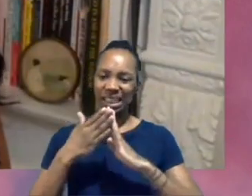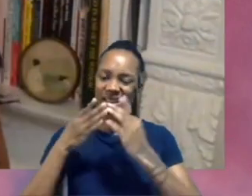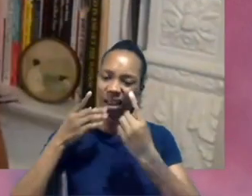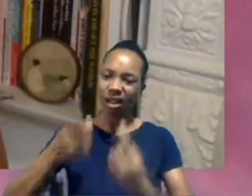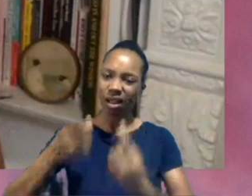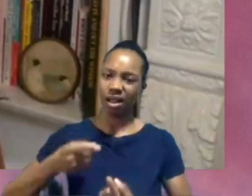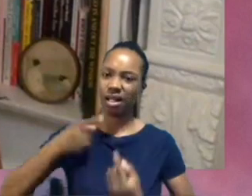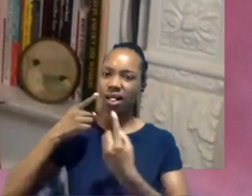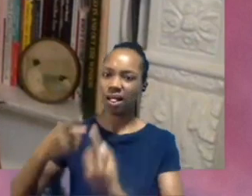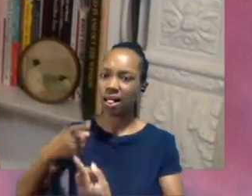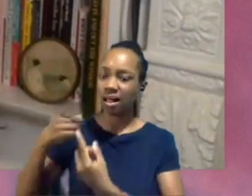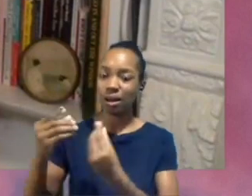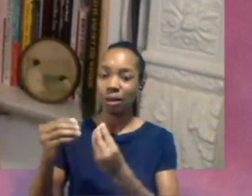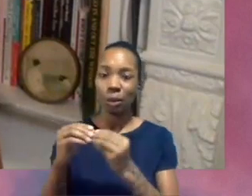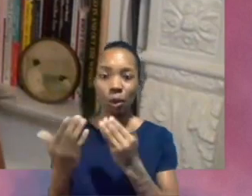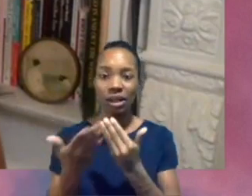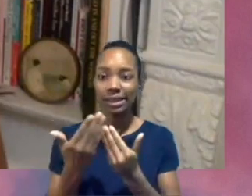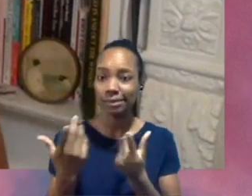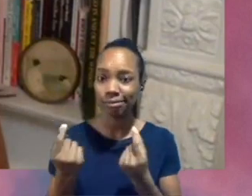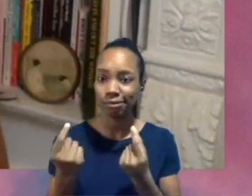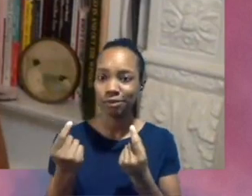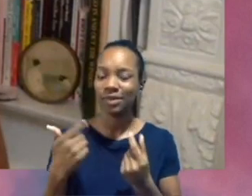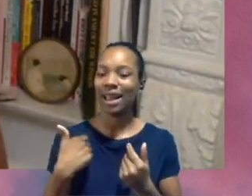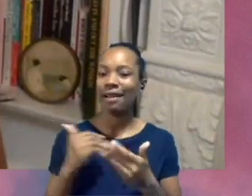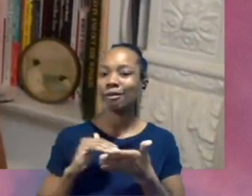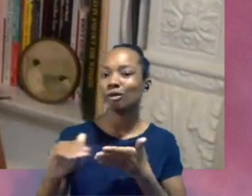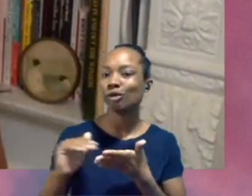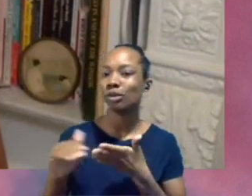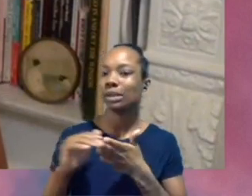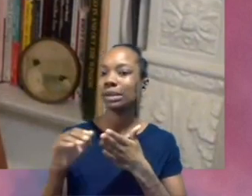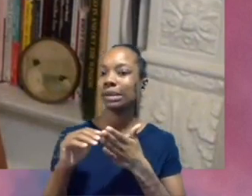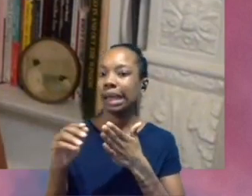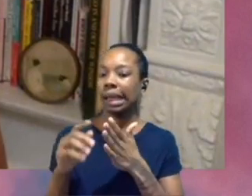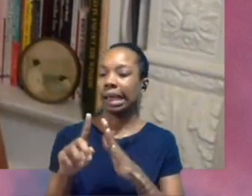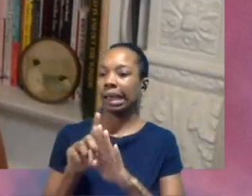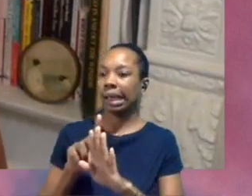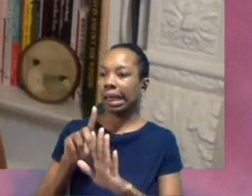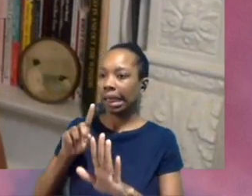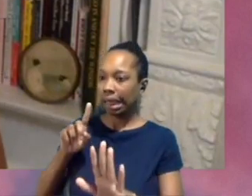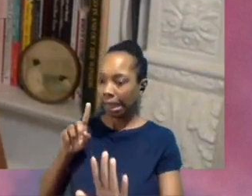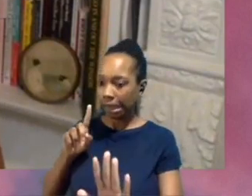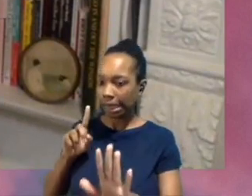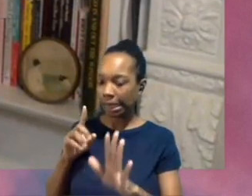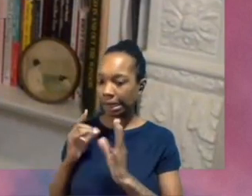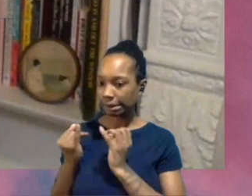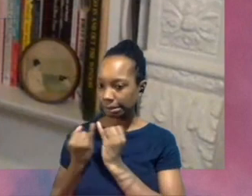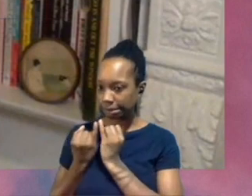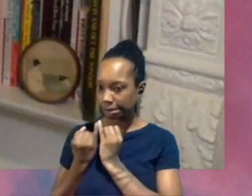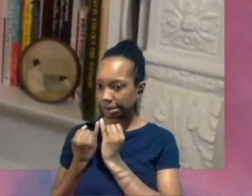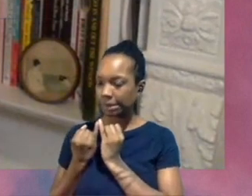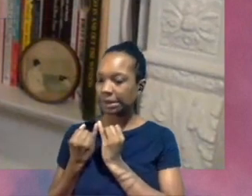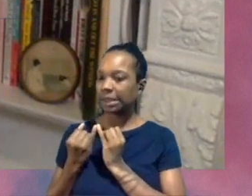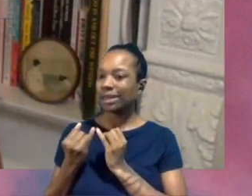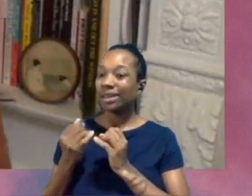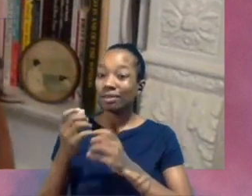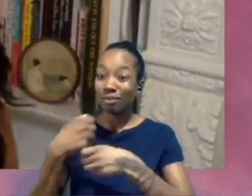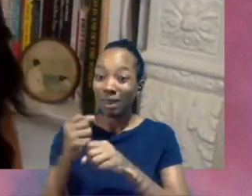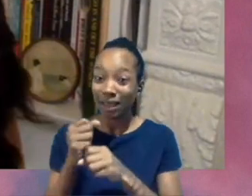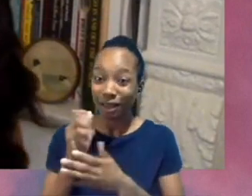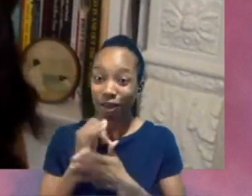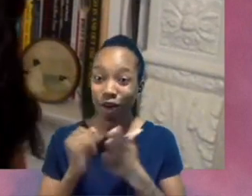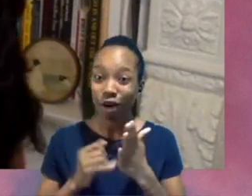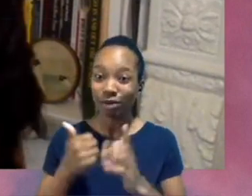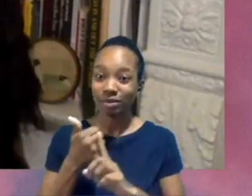away and lean into isolation. And trying to create art that is honest and insightful is hard. It is easier